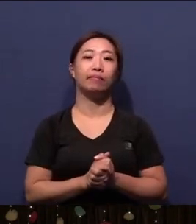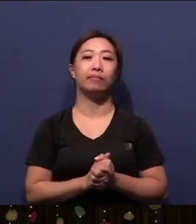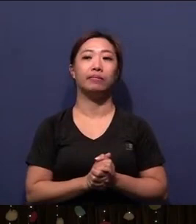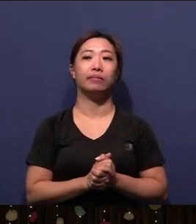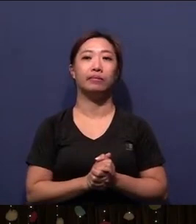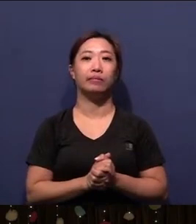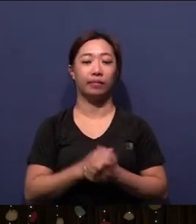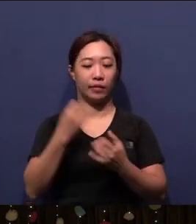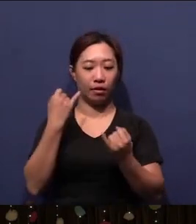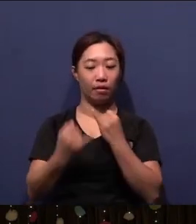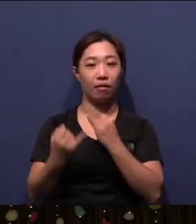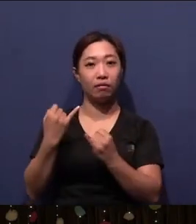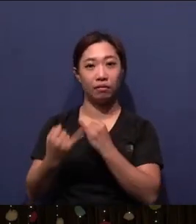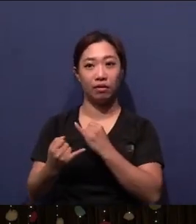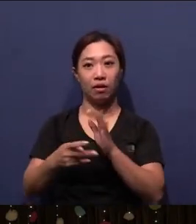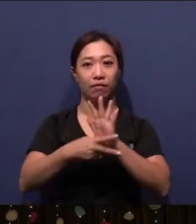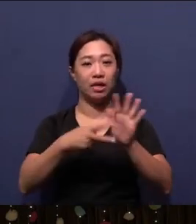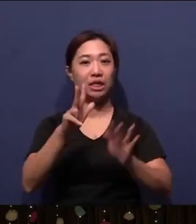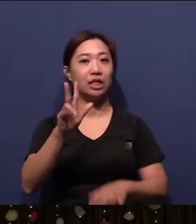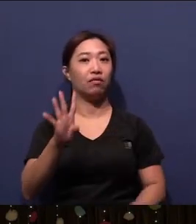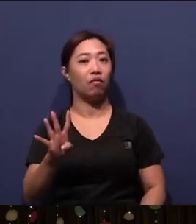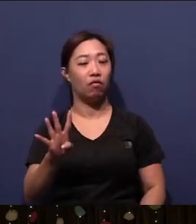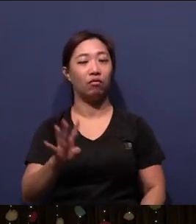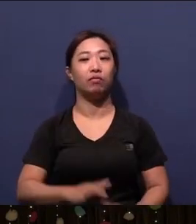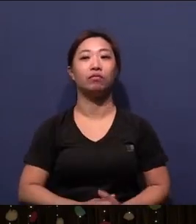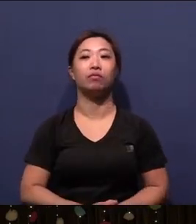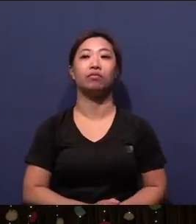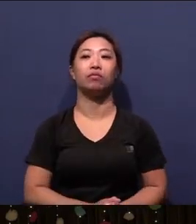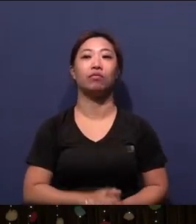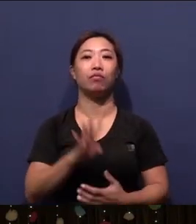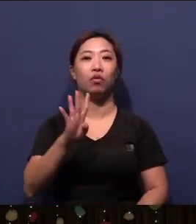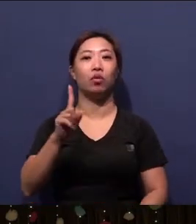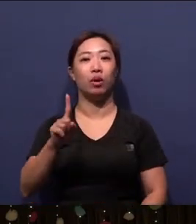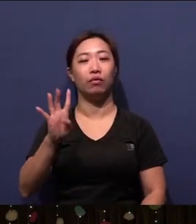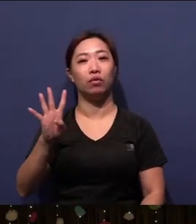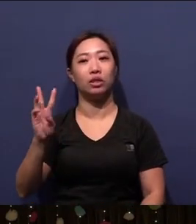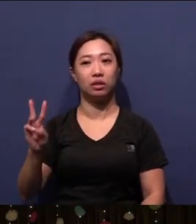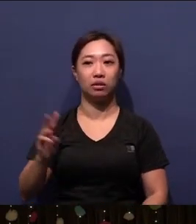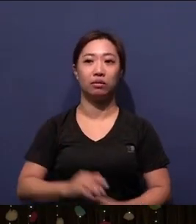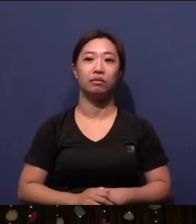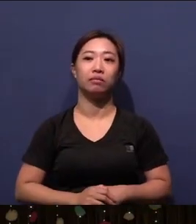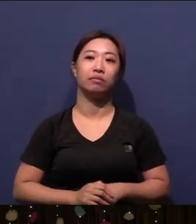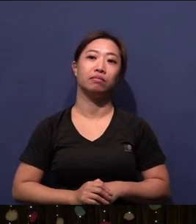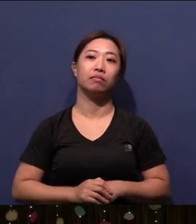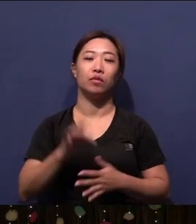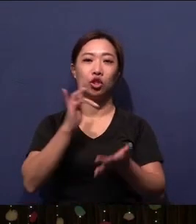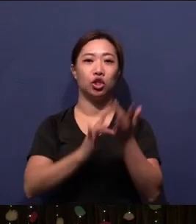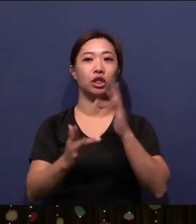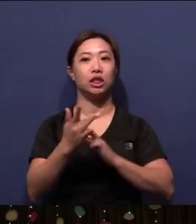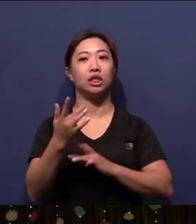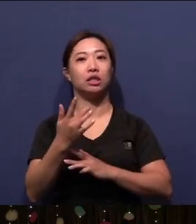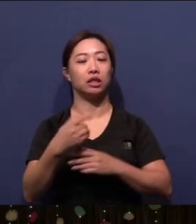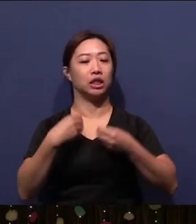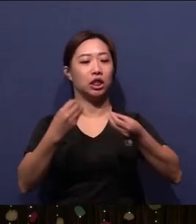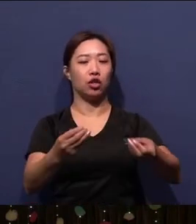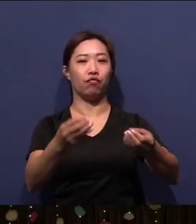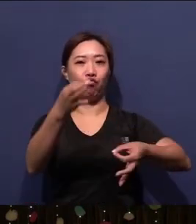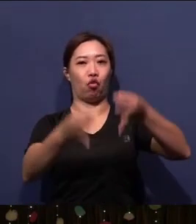Finally, in verse 34, 41, and 46, here Jesus gives the